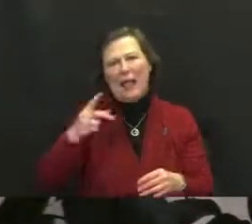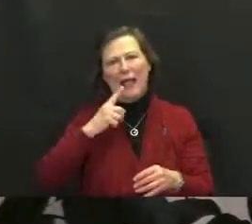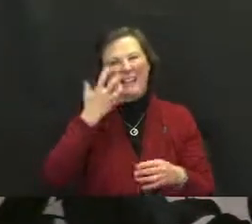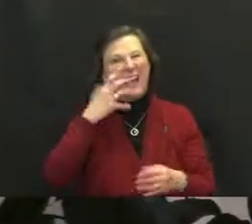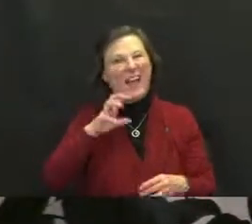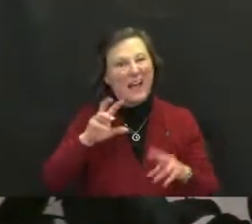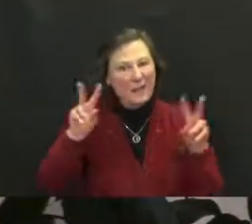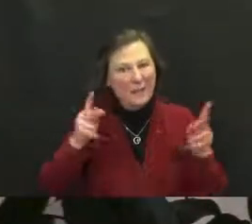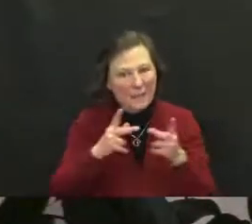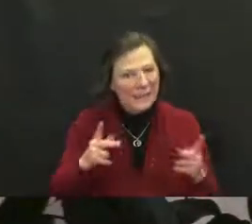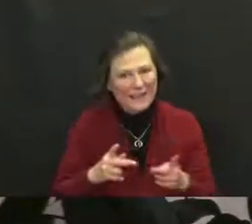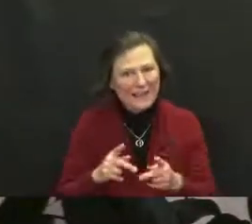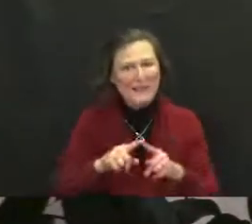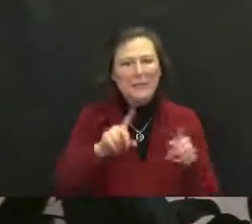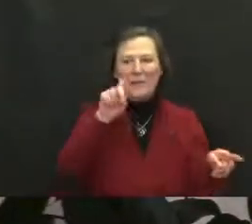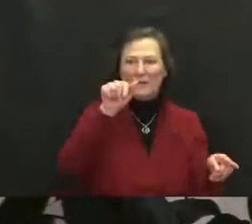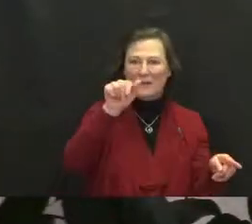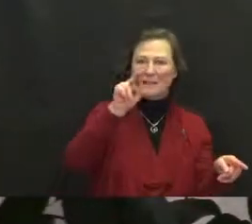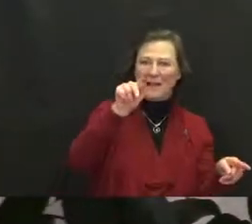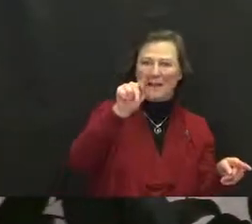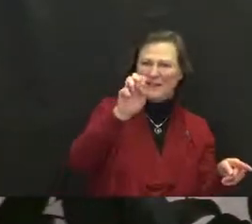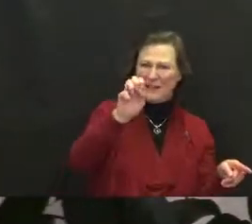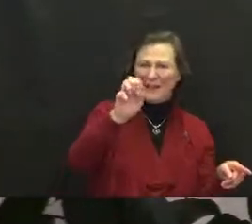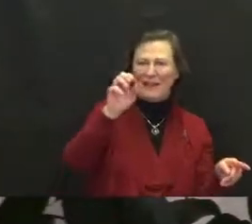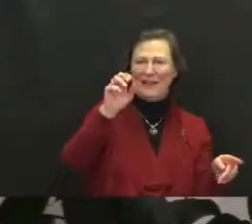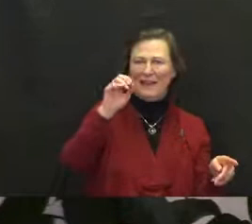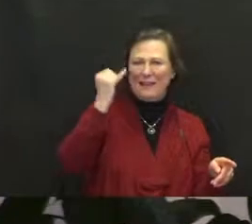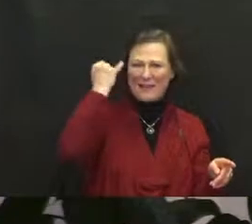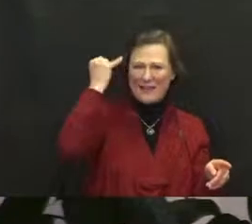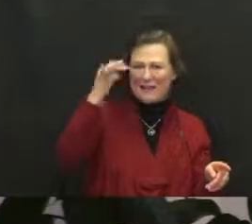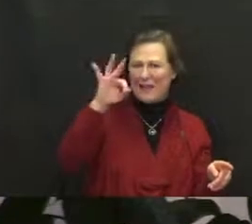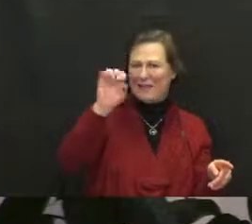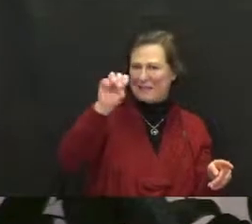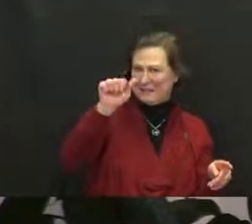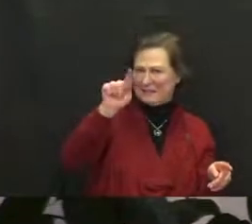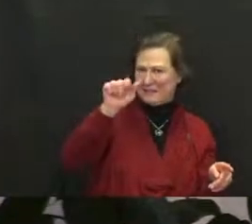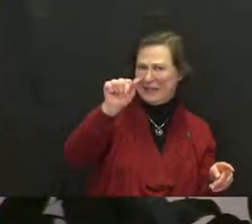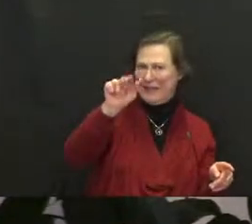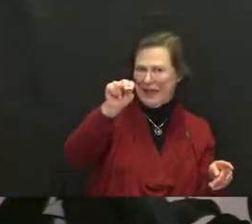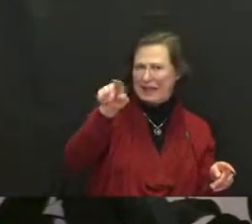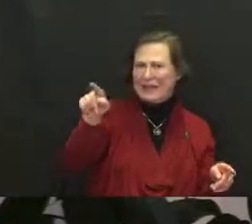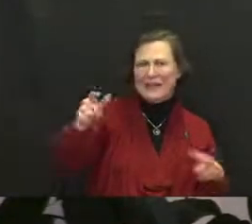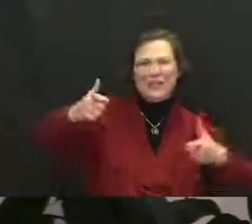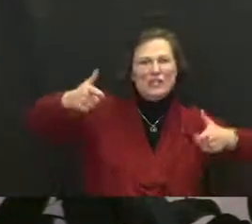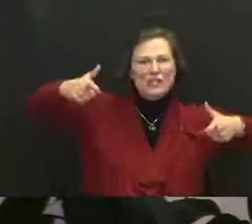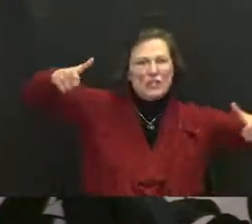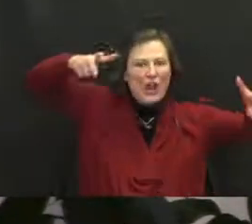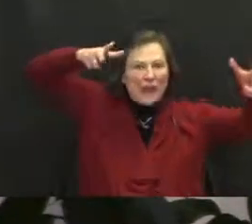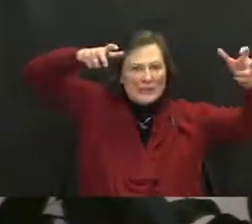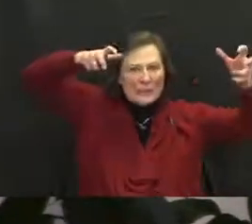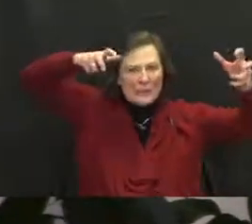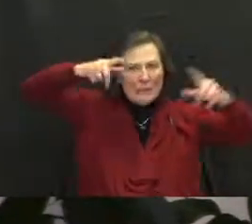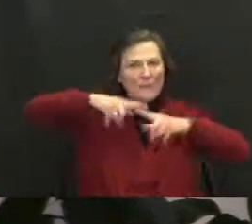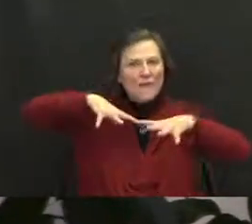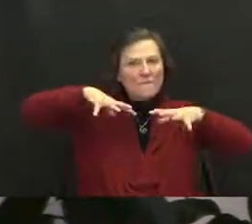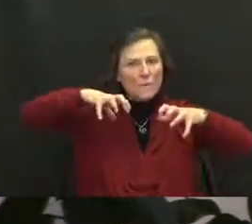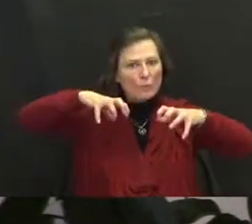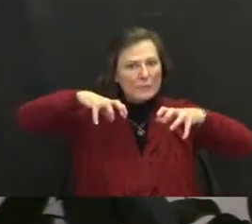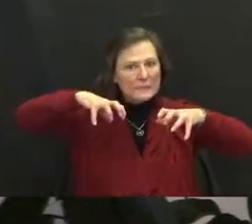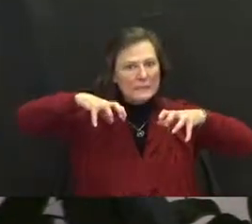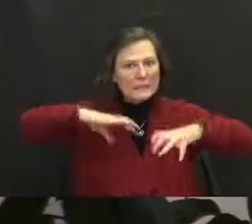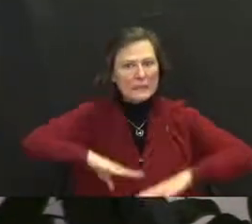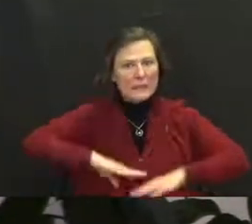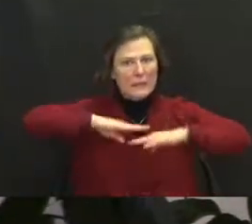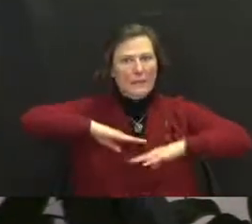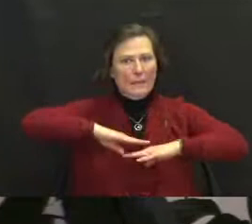image of Satan in the lowest realm of hell, he's frozen. He's a giant demon. He's frozen up to